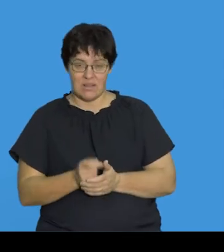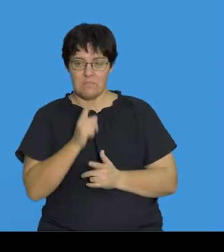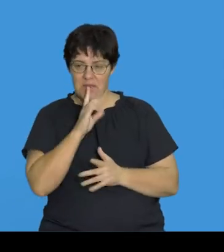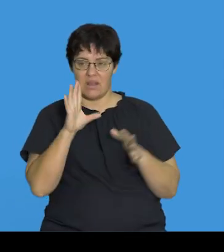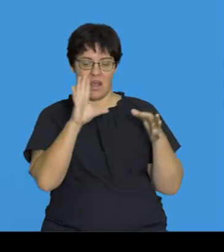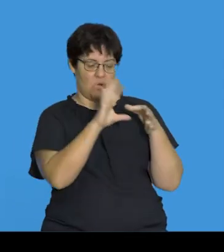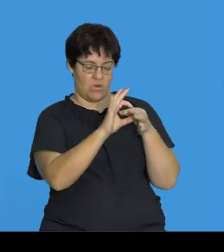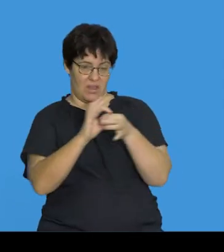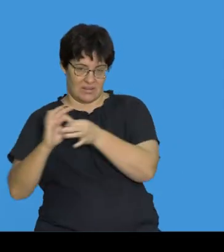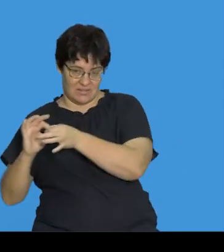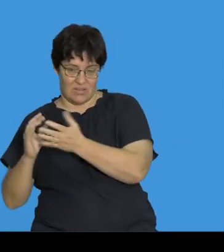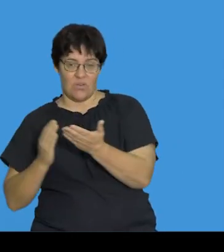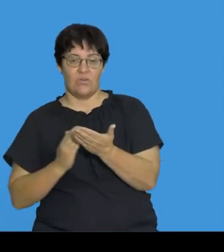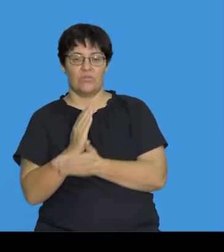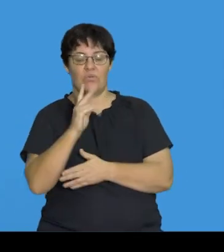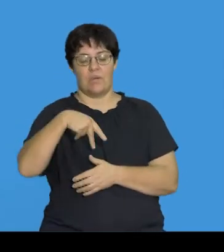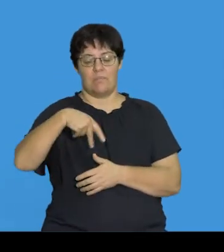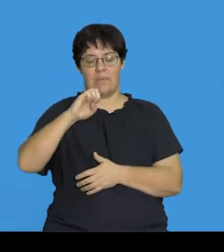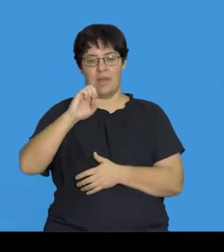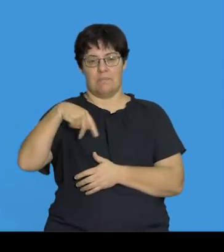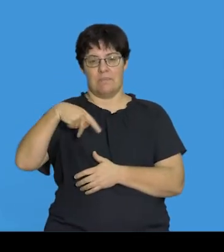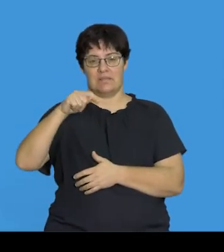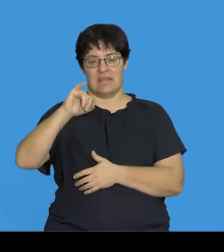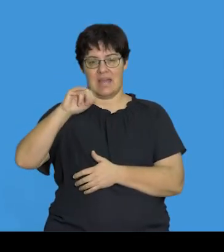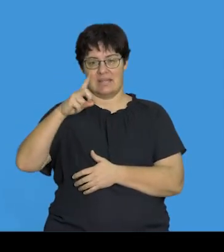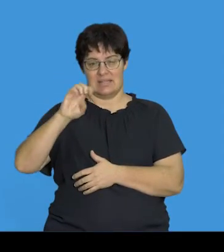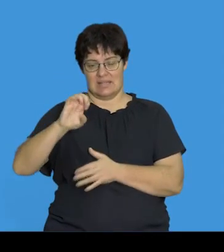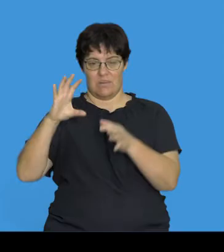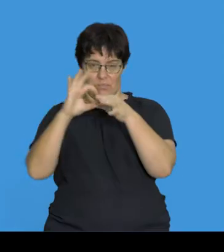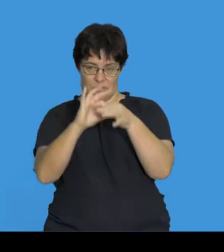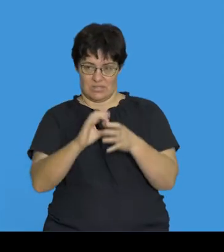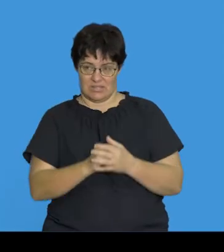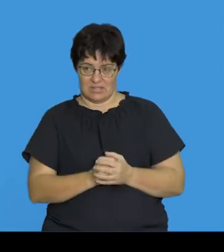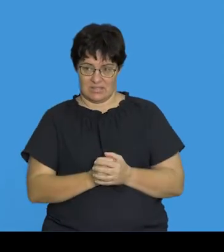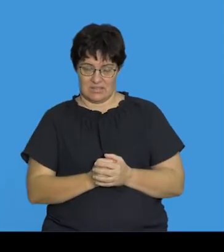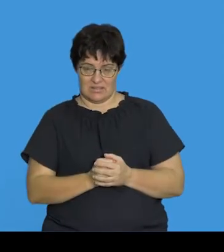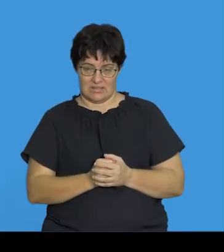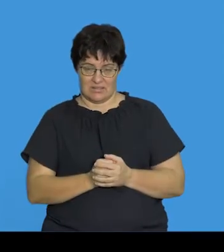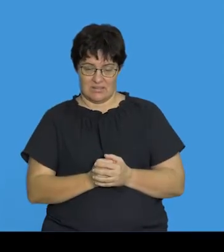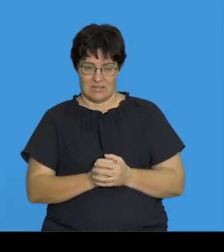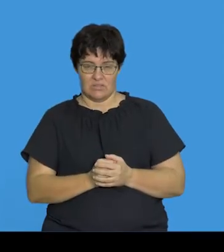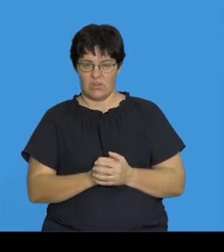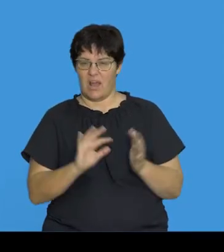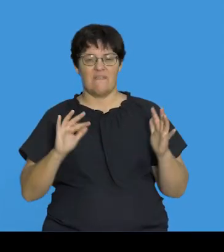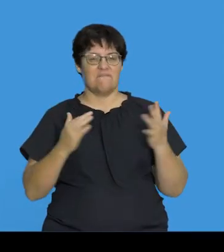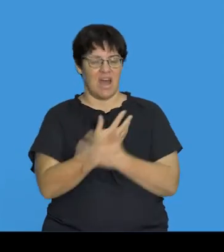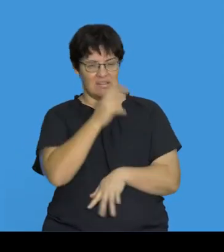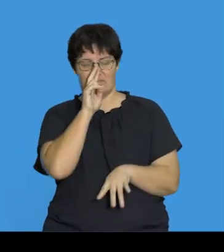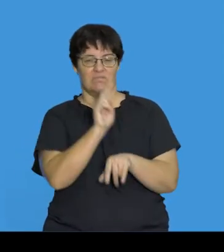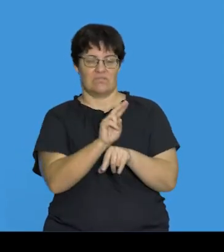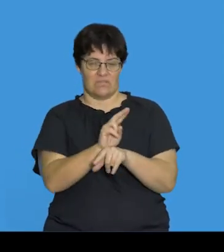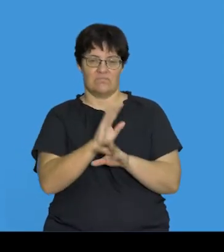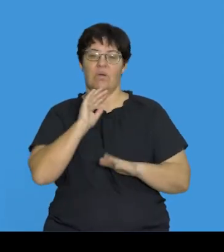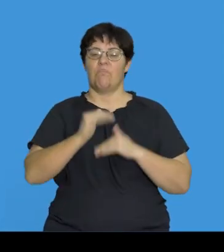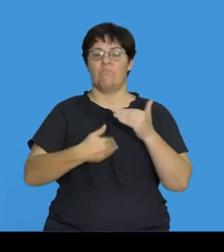These amino acids are then connected together by the peptide bond. And so we've just had a very